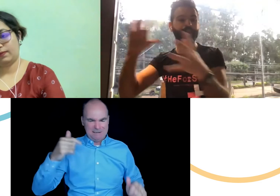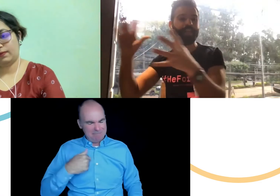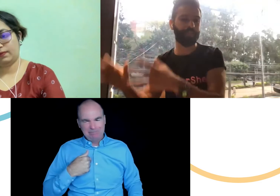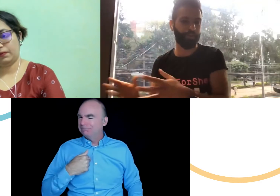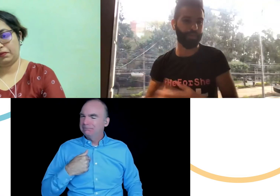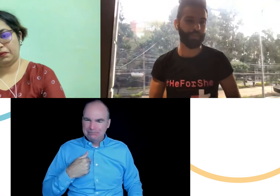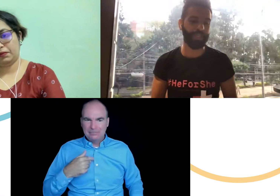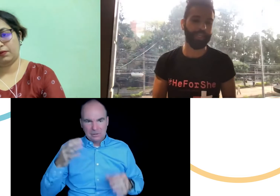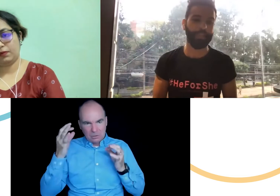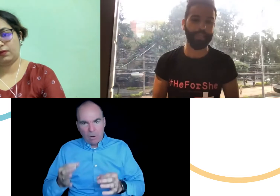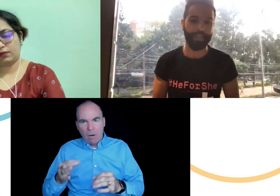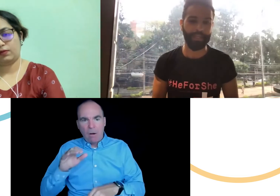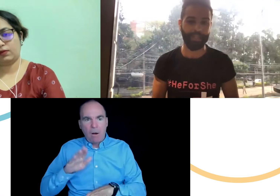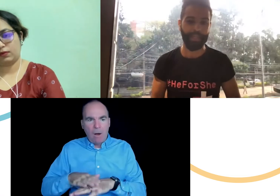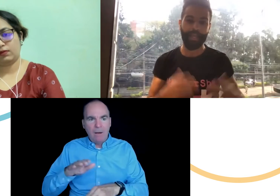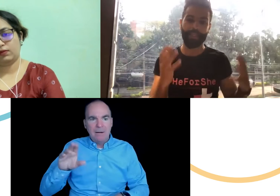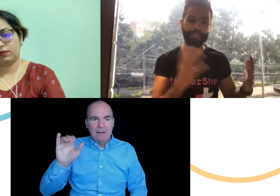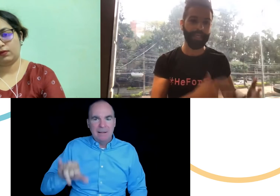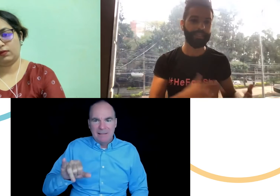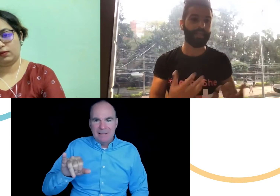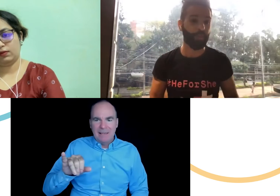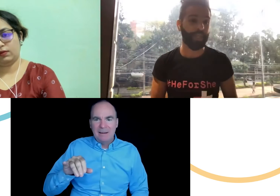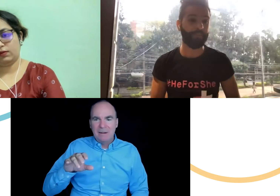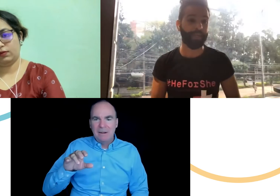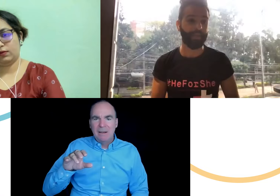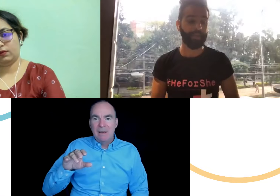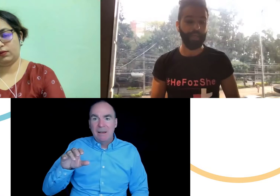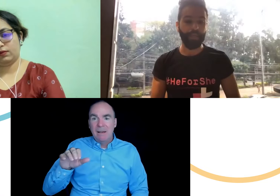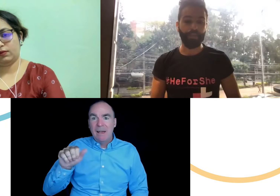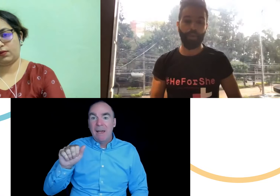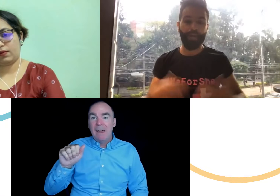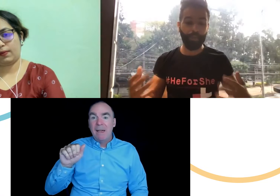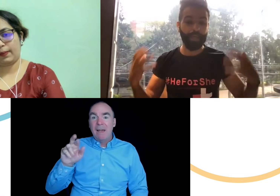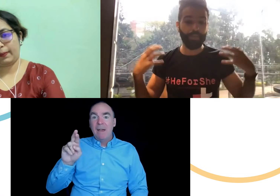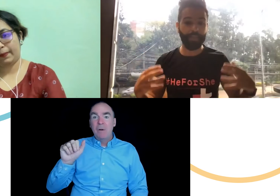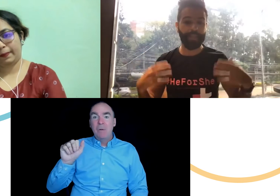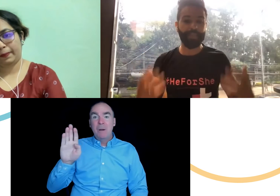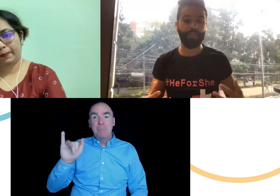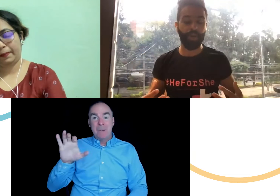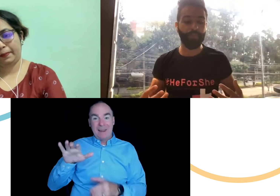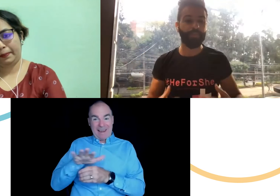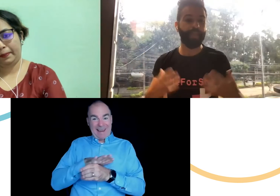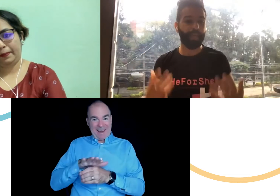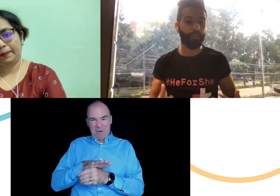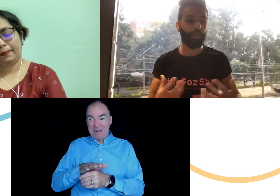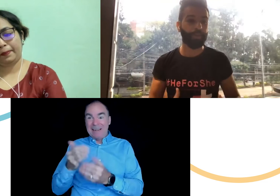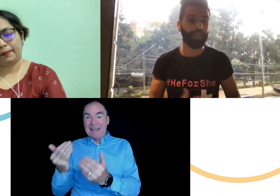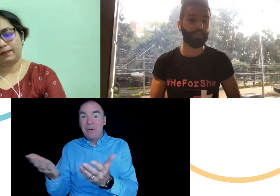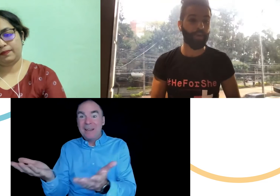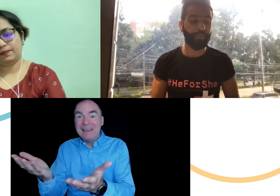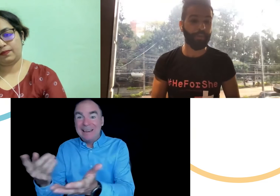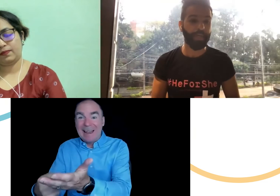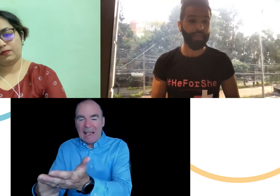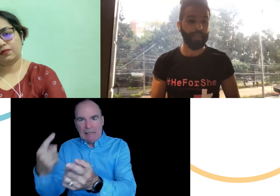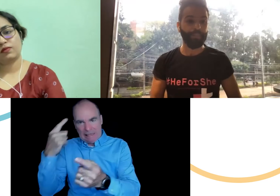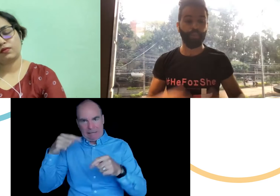the Arabic version of He for She in the MENA region, in the Middle East and North Africa. to have on my shoulder the message of giving an equal